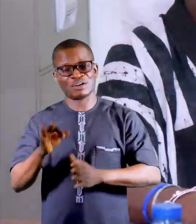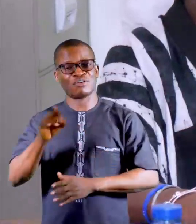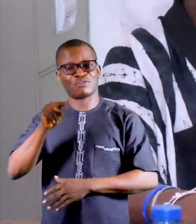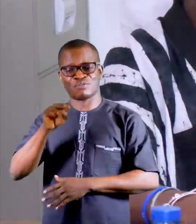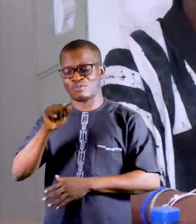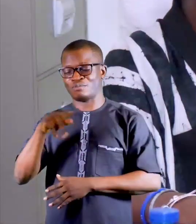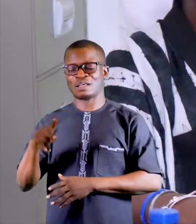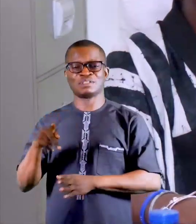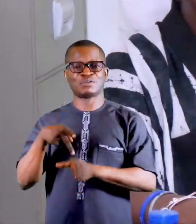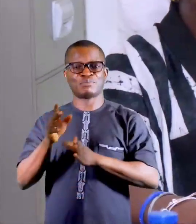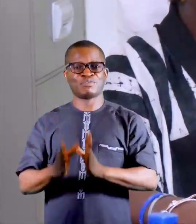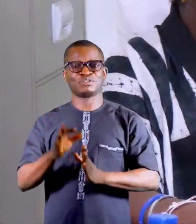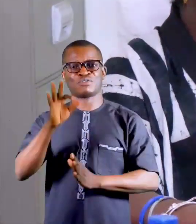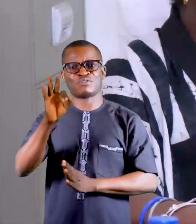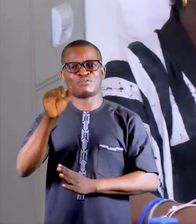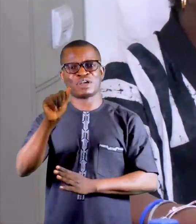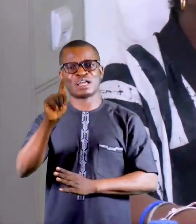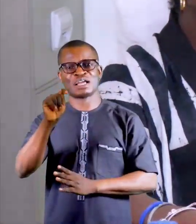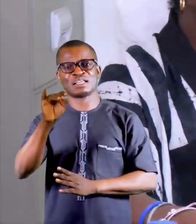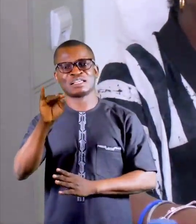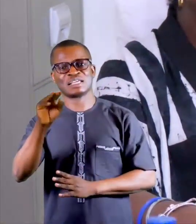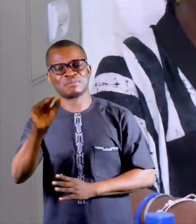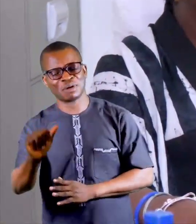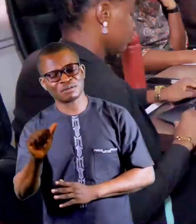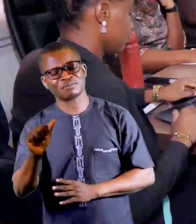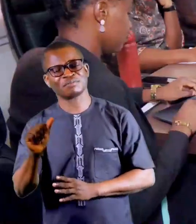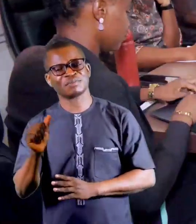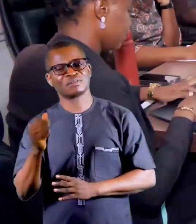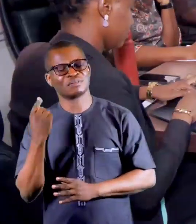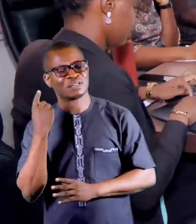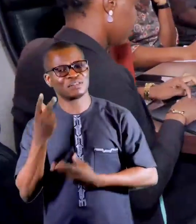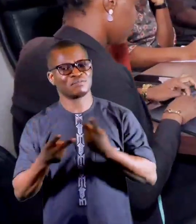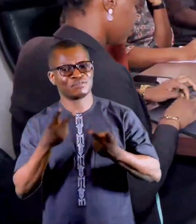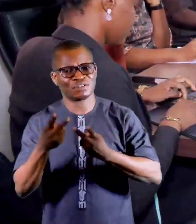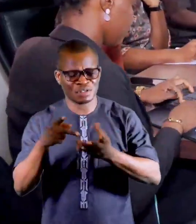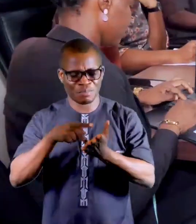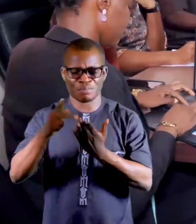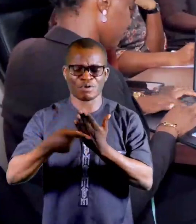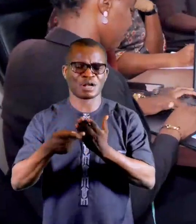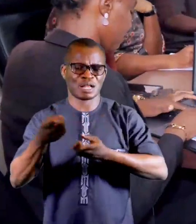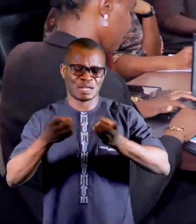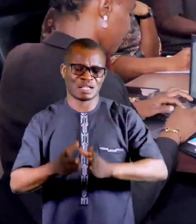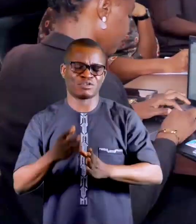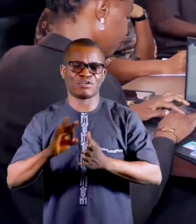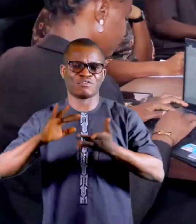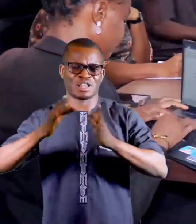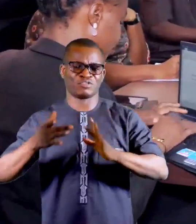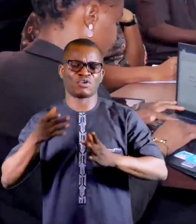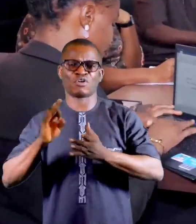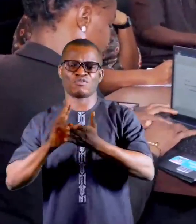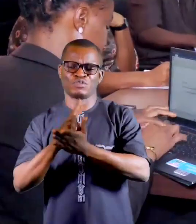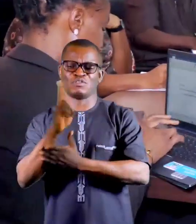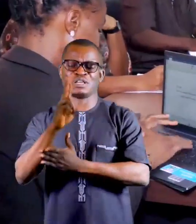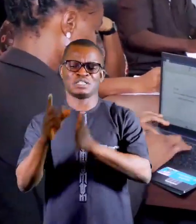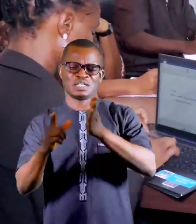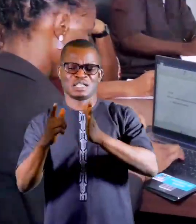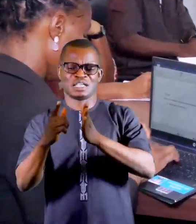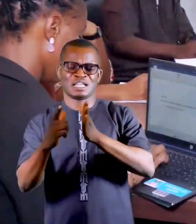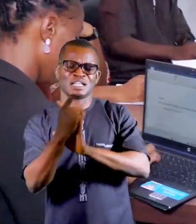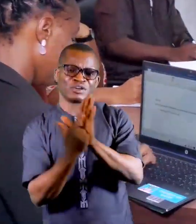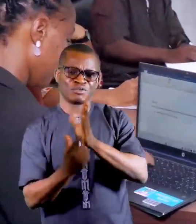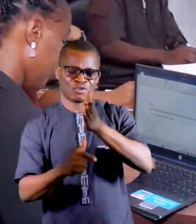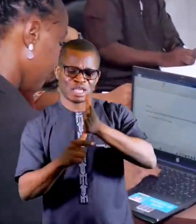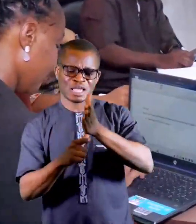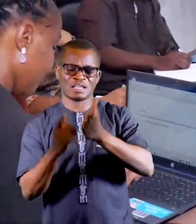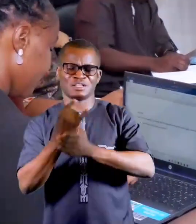The Director General of NAPTIP, Professor Fatima Waziri Azi, recently played host to the Program Director of the Network of University